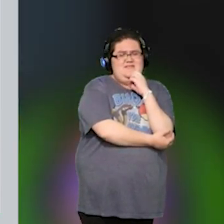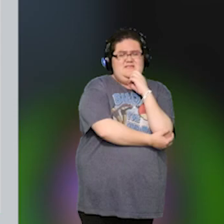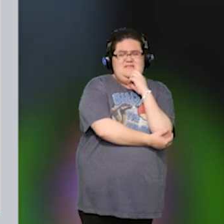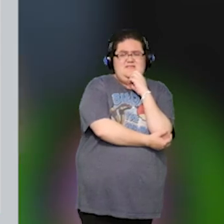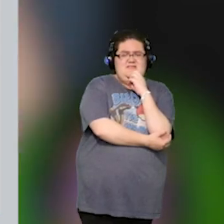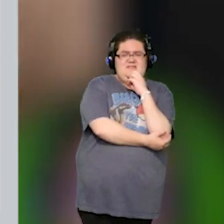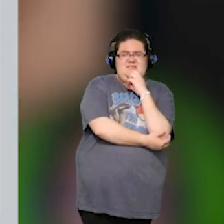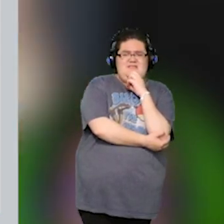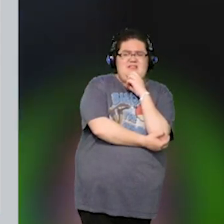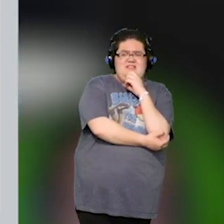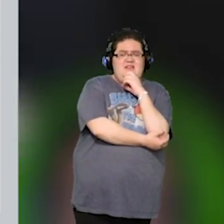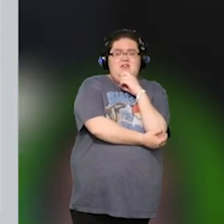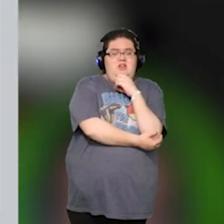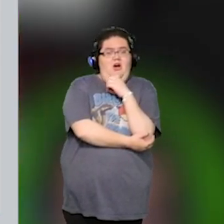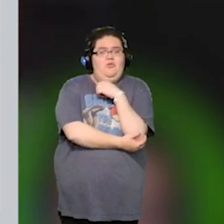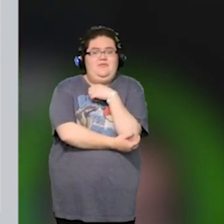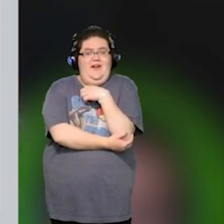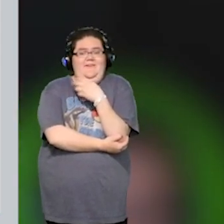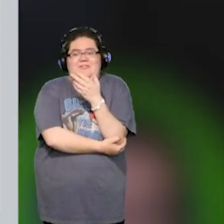Oh, it really is. That's fucked, man. That can't be good for you.